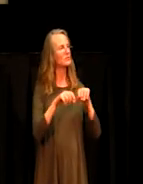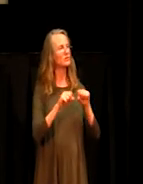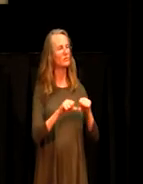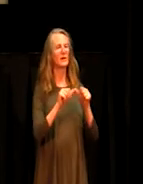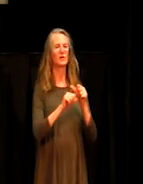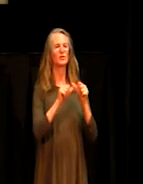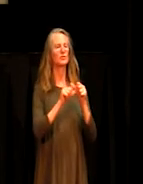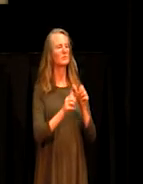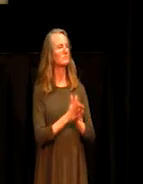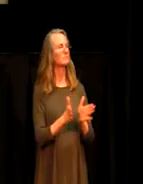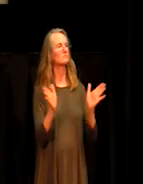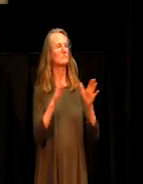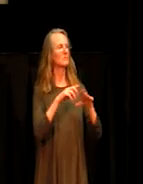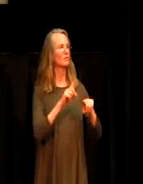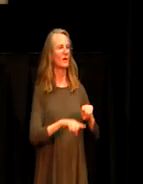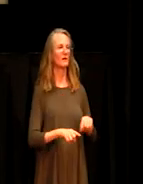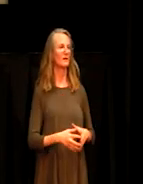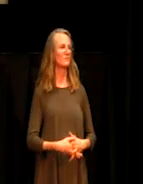everywhere.